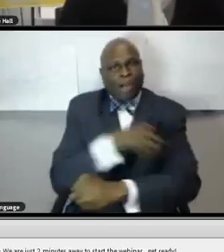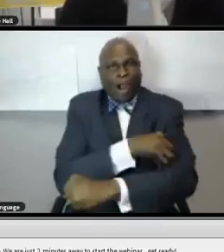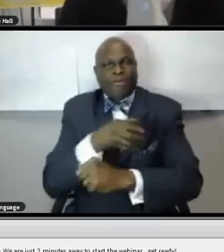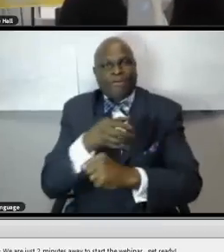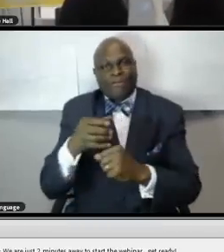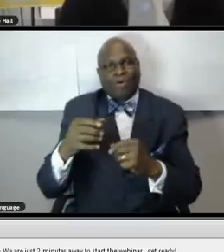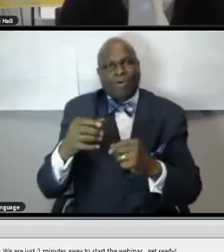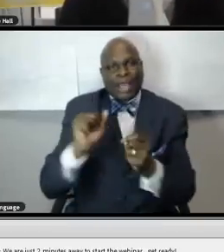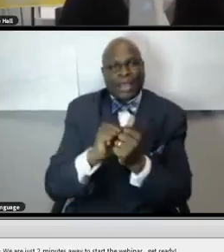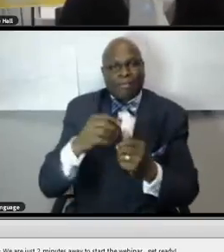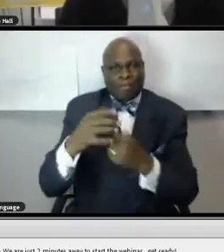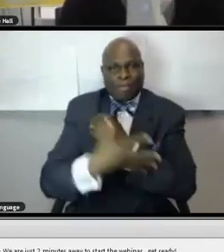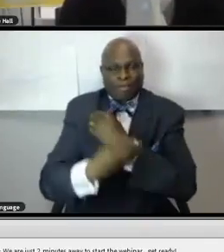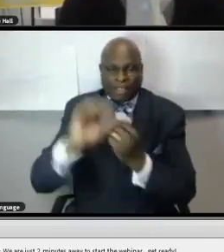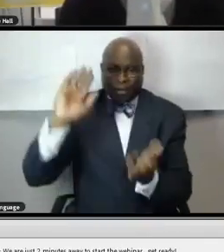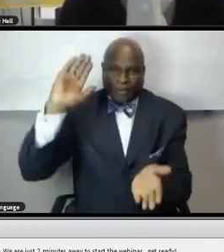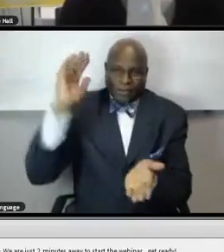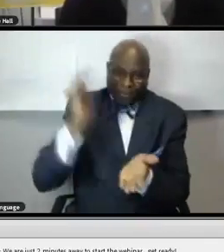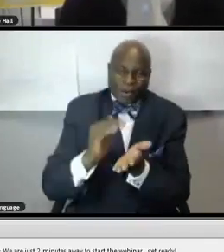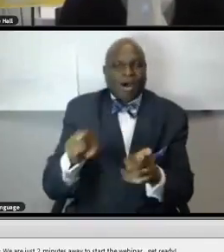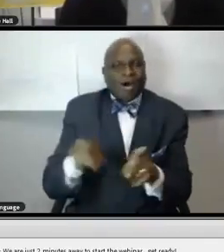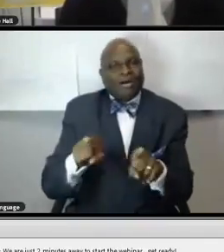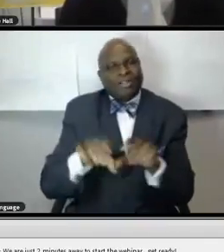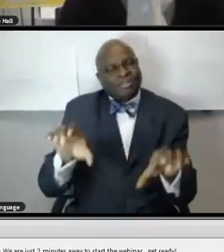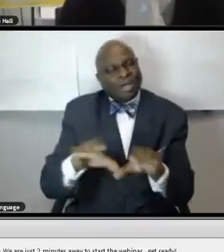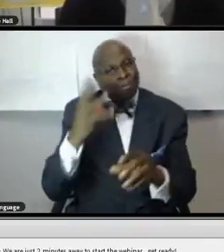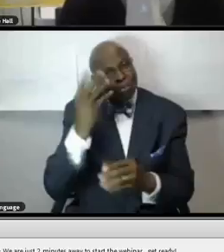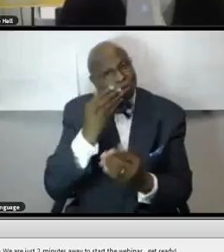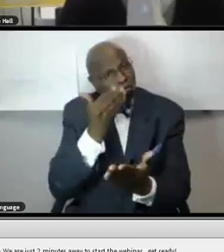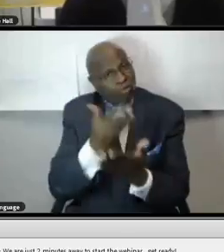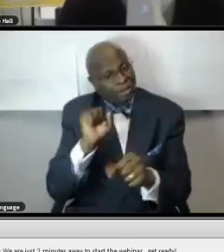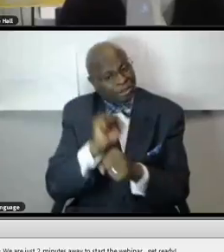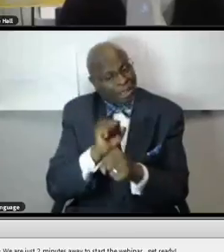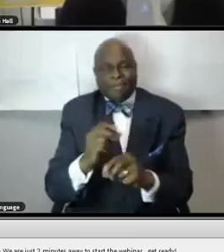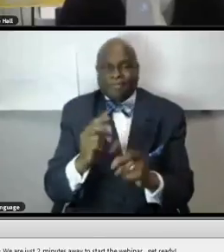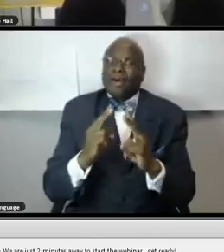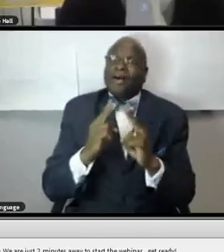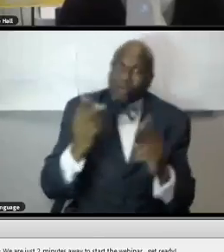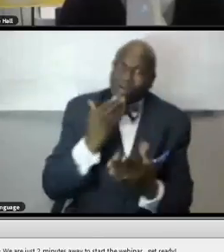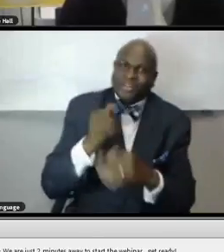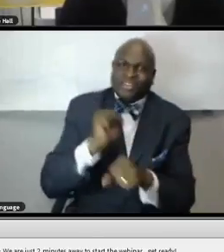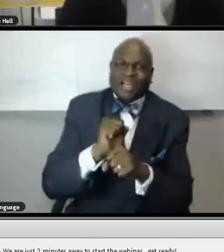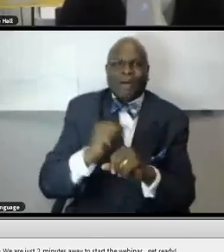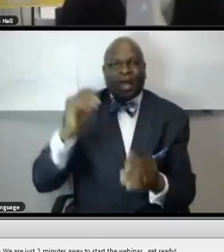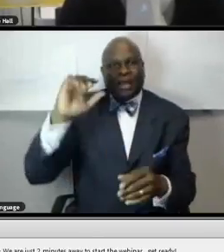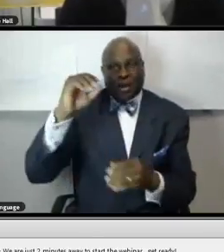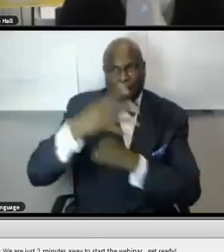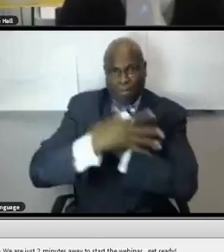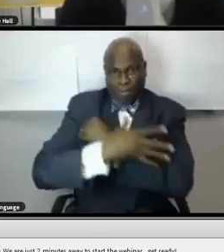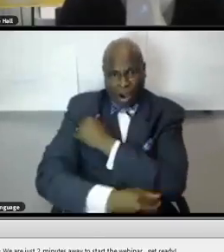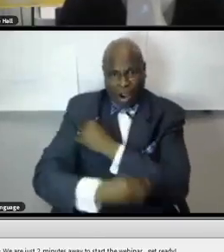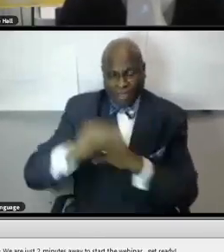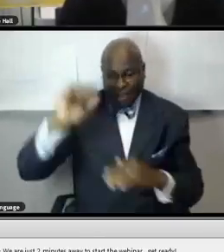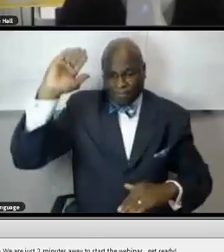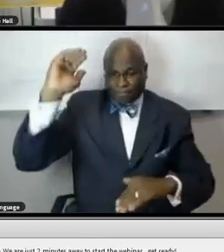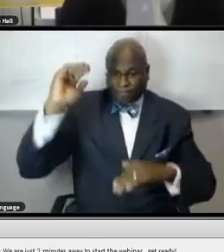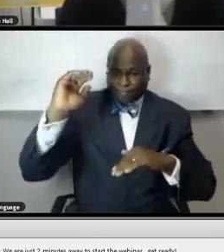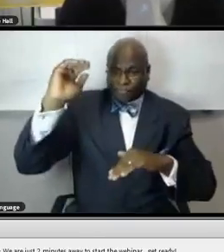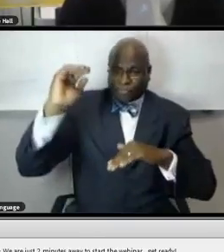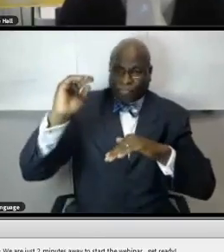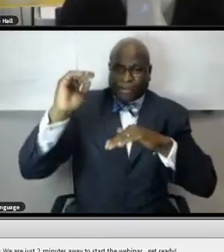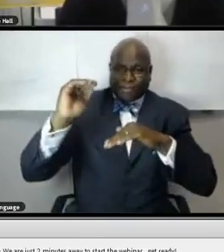poverty reduction around the world, has also done a very good job at closing or beginning to close